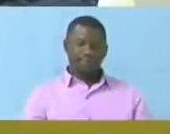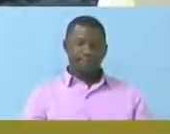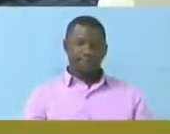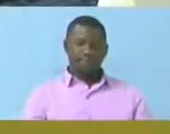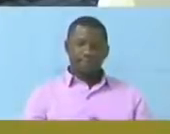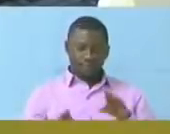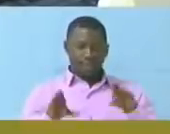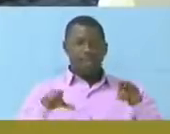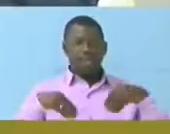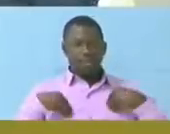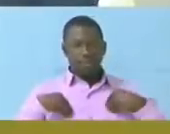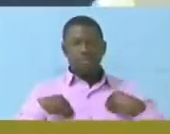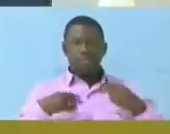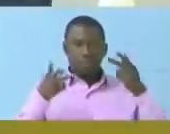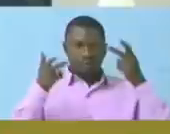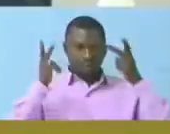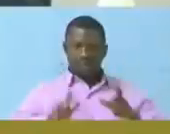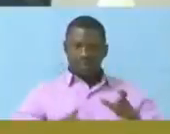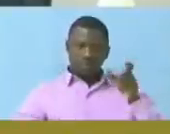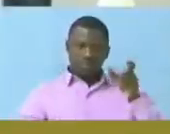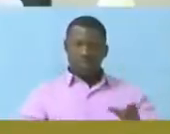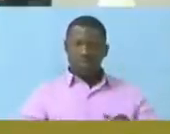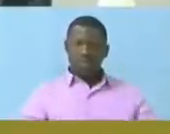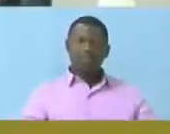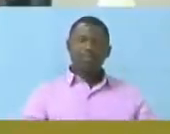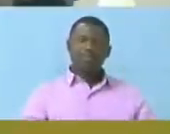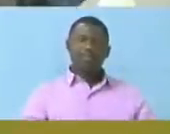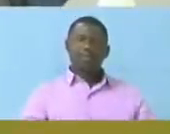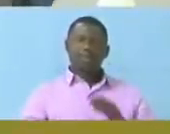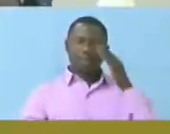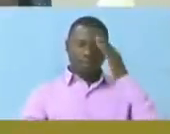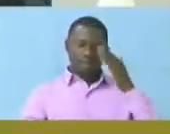Request granted, Counsel. Thank you very much.